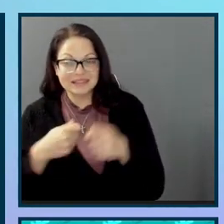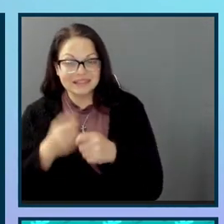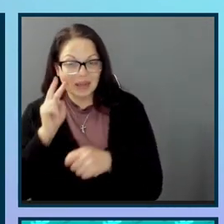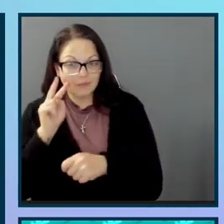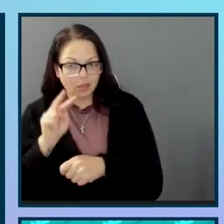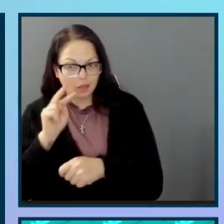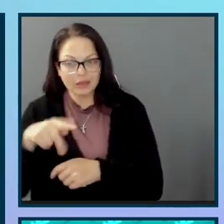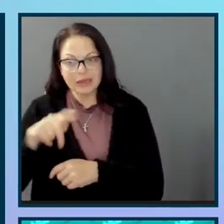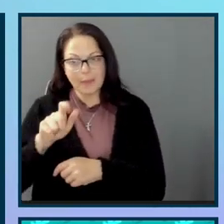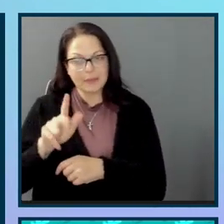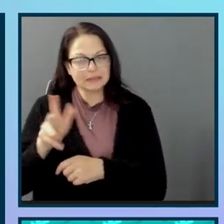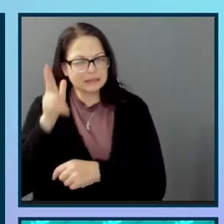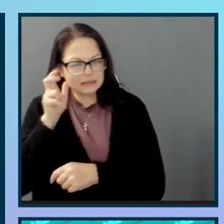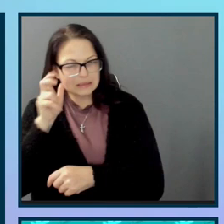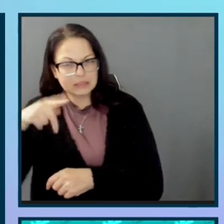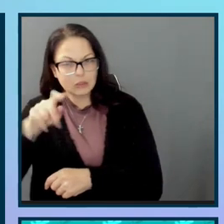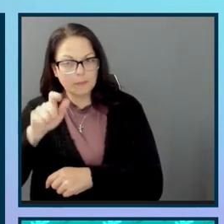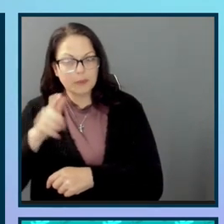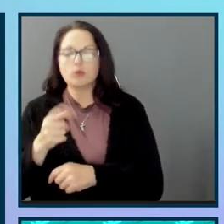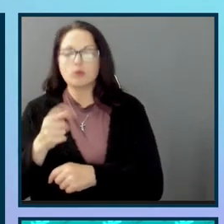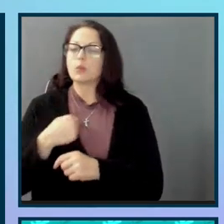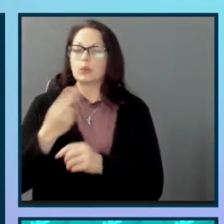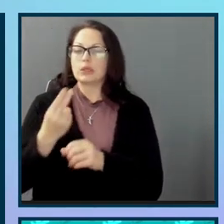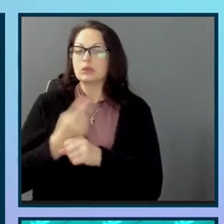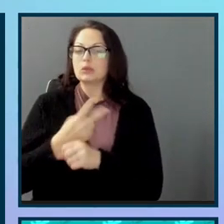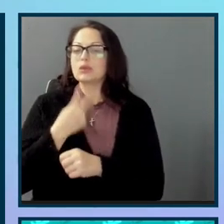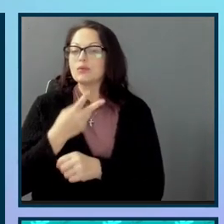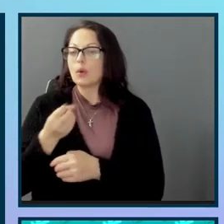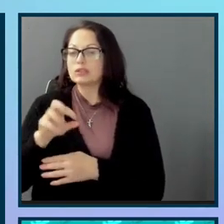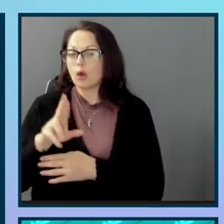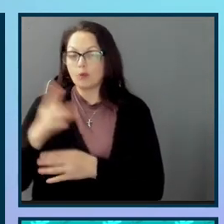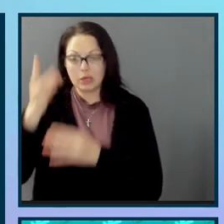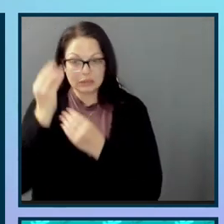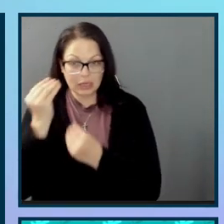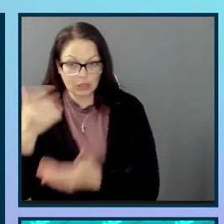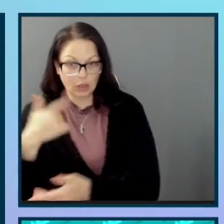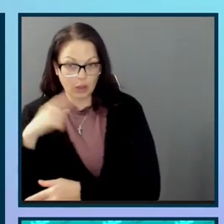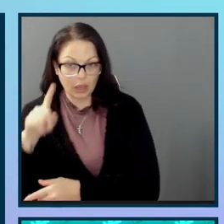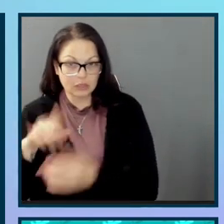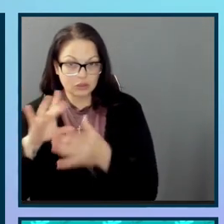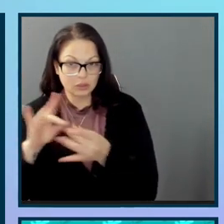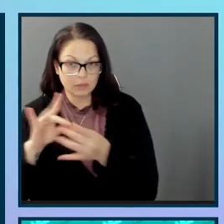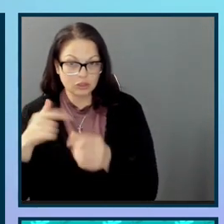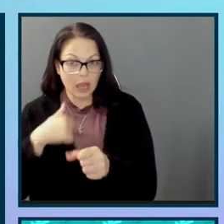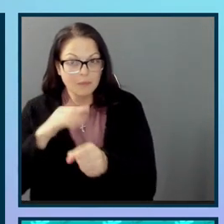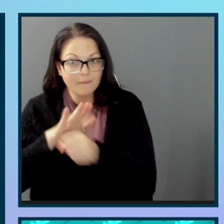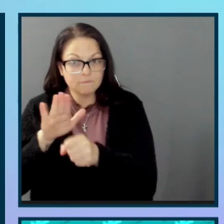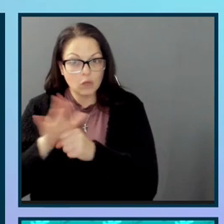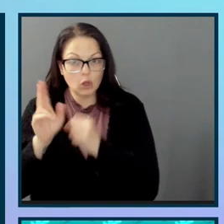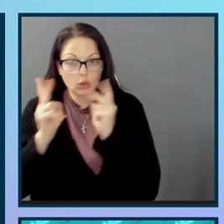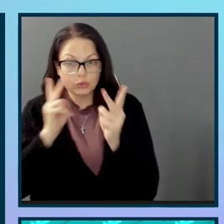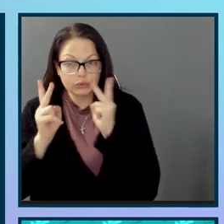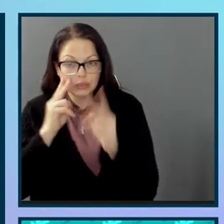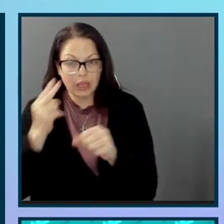pixels? And we can use VoiceOver for that. So as a disclaimer, I should mention that I'm a fully sighted user and I use